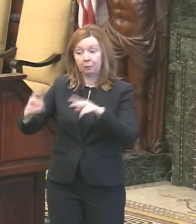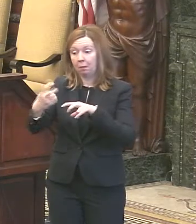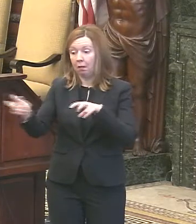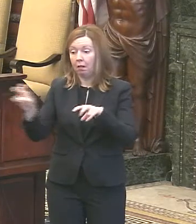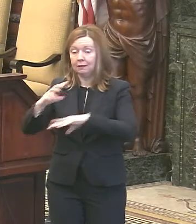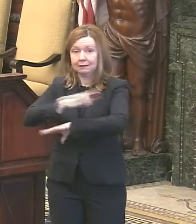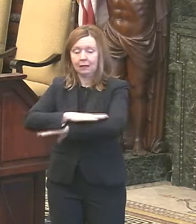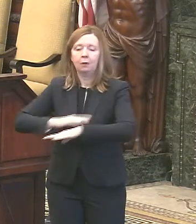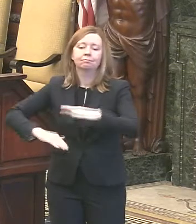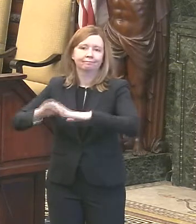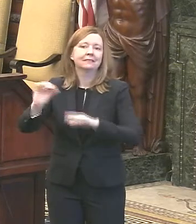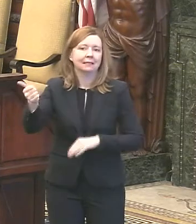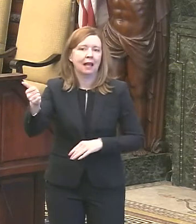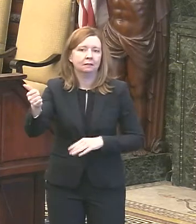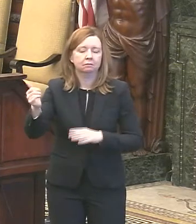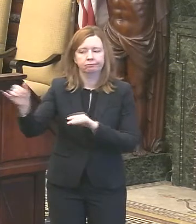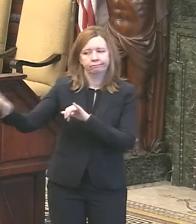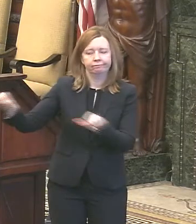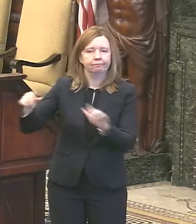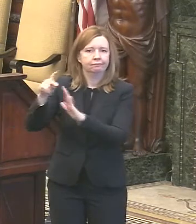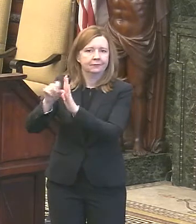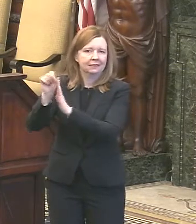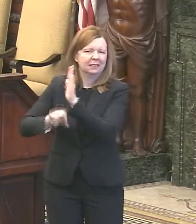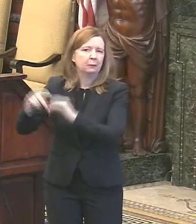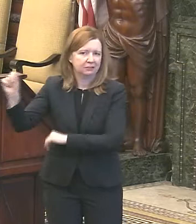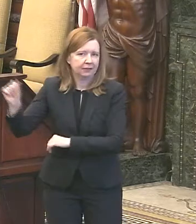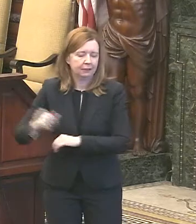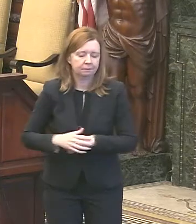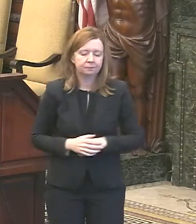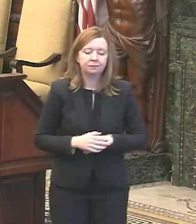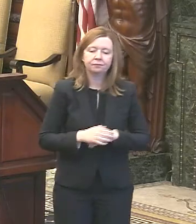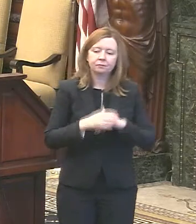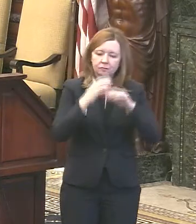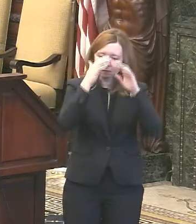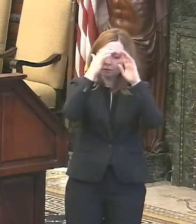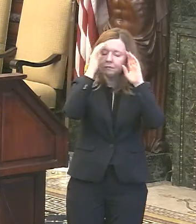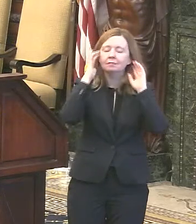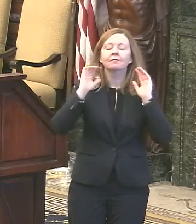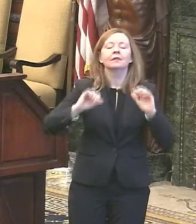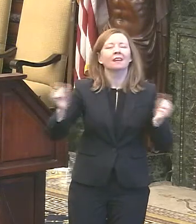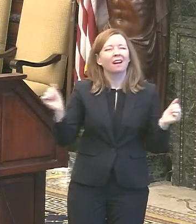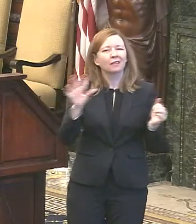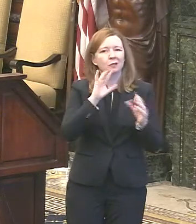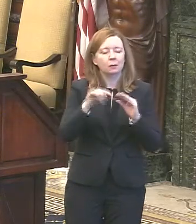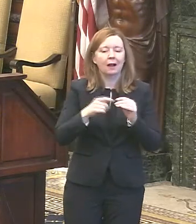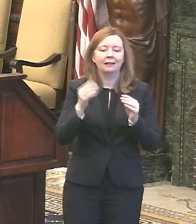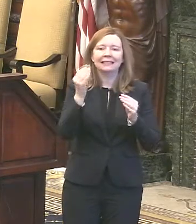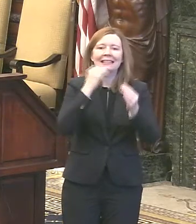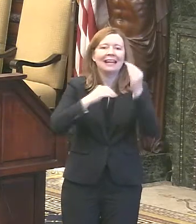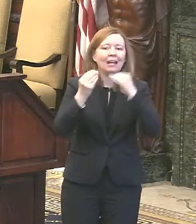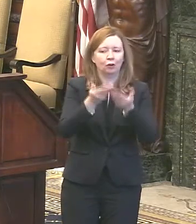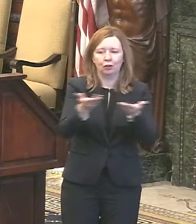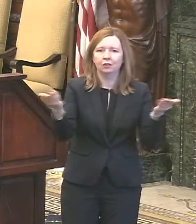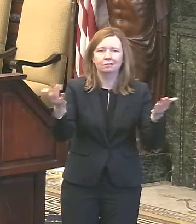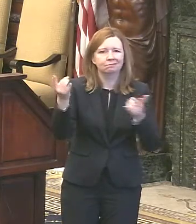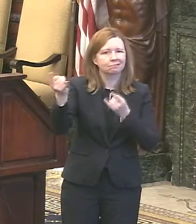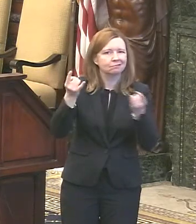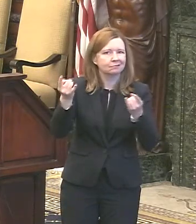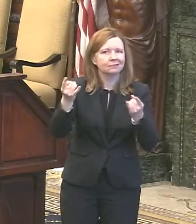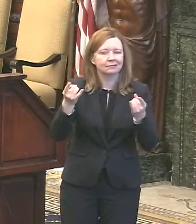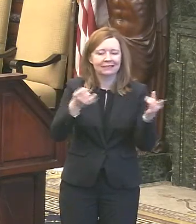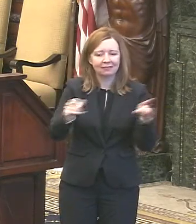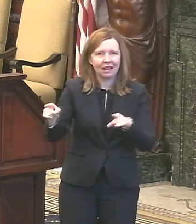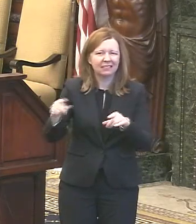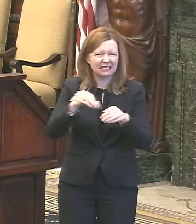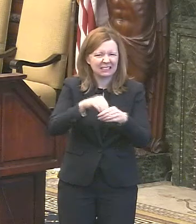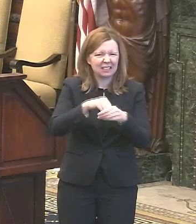which is the limit that the Commonwealth has. Now, let me talk about catered events indoors. Now, events like indoor weddings